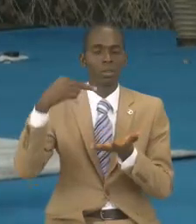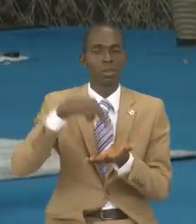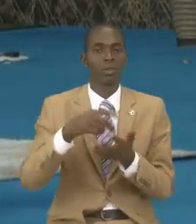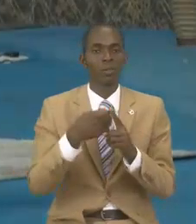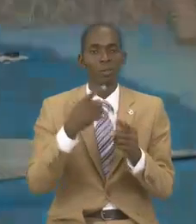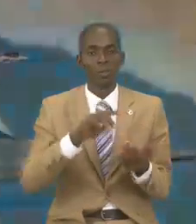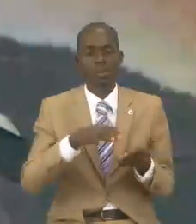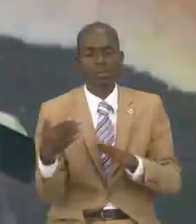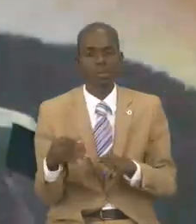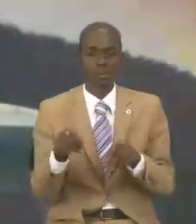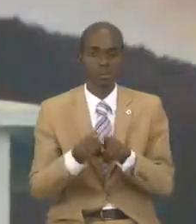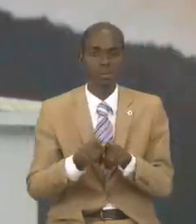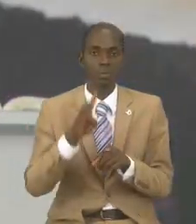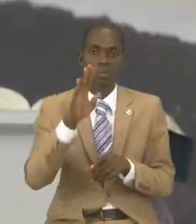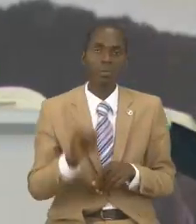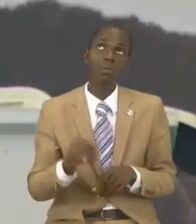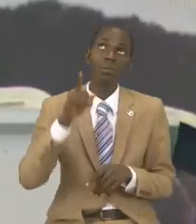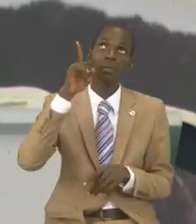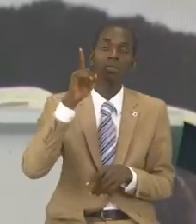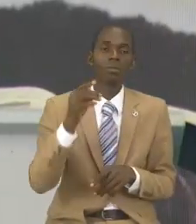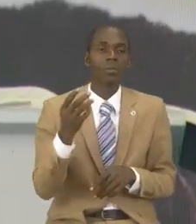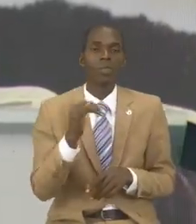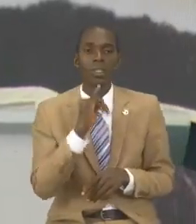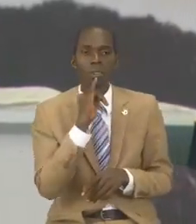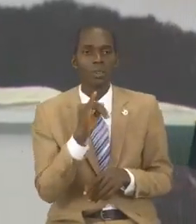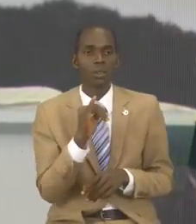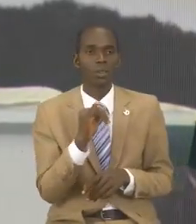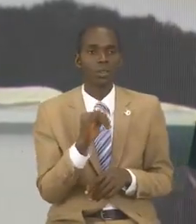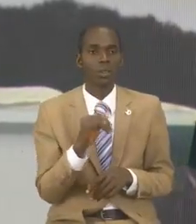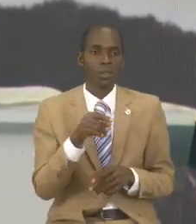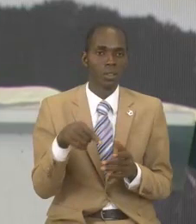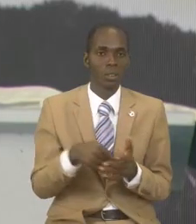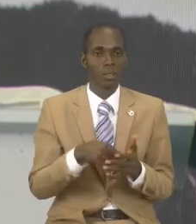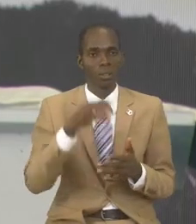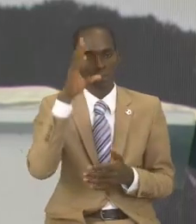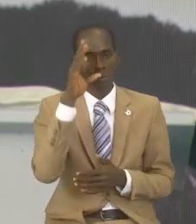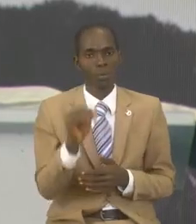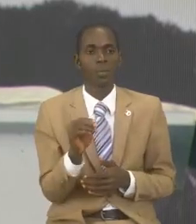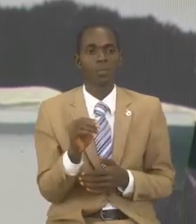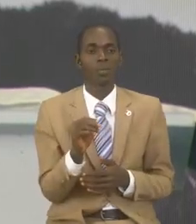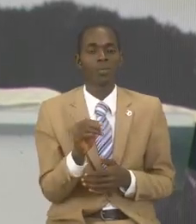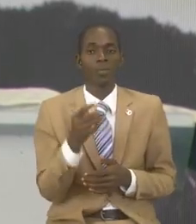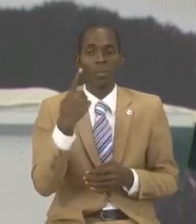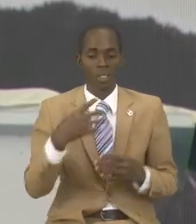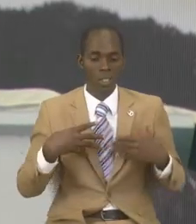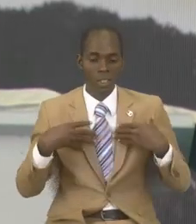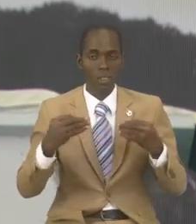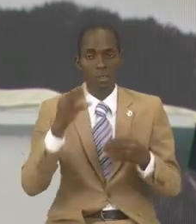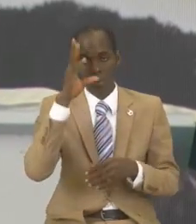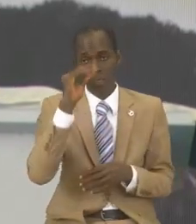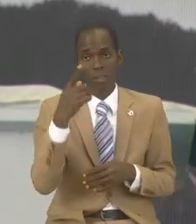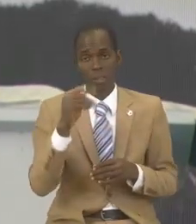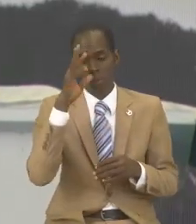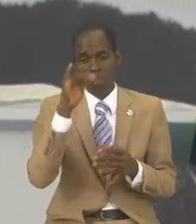him does this man, the healed man, The man that had perfect soundness,